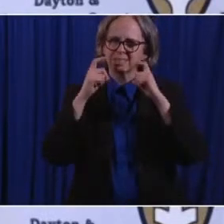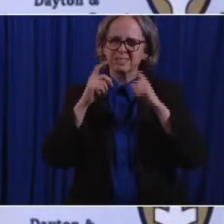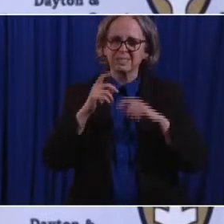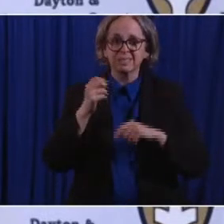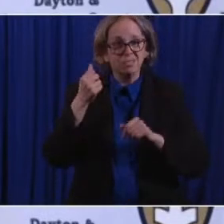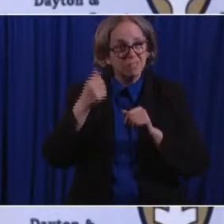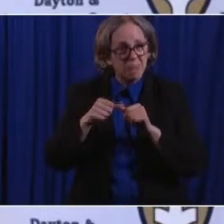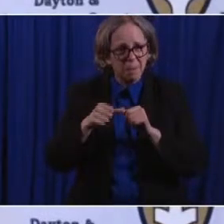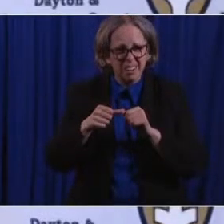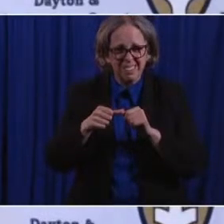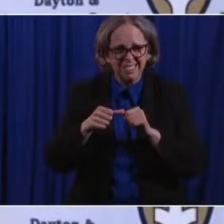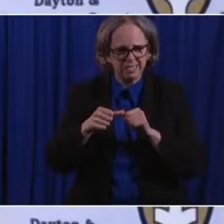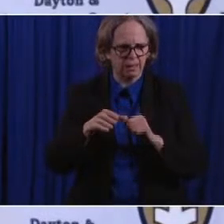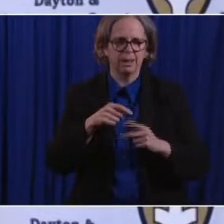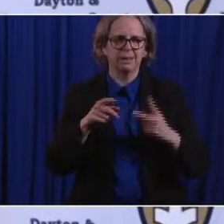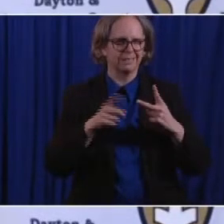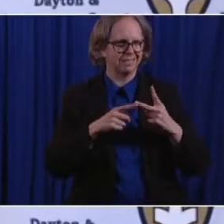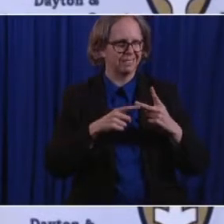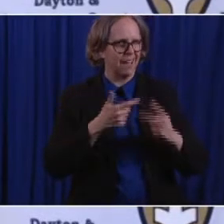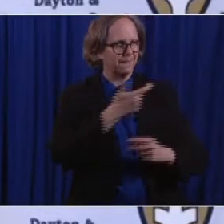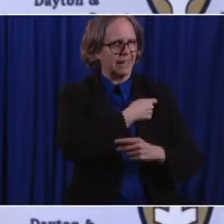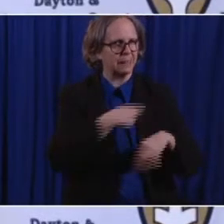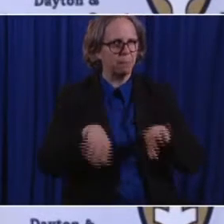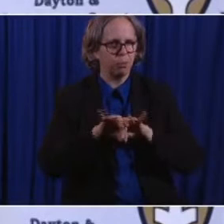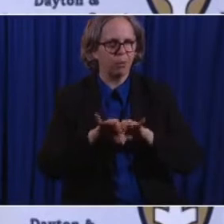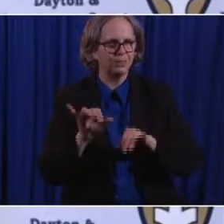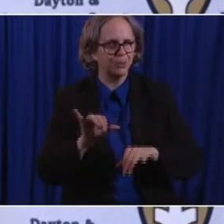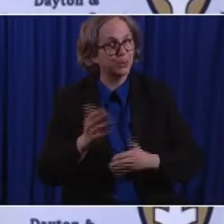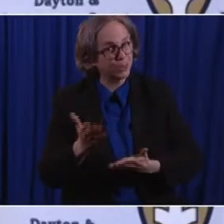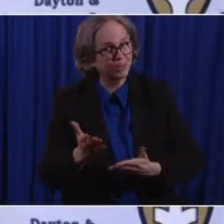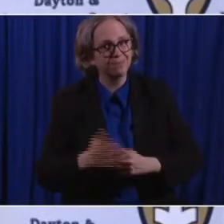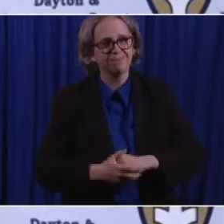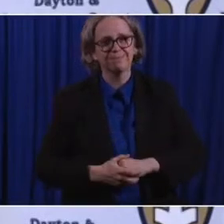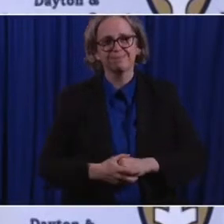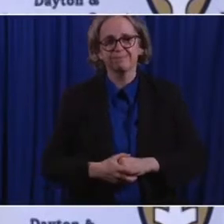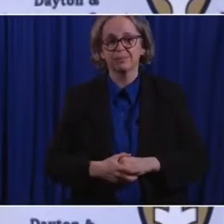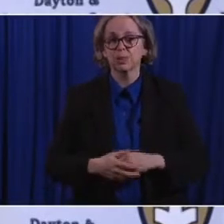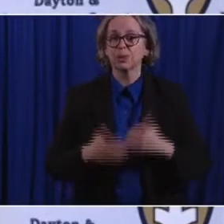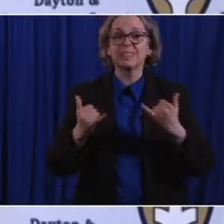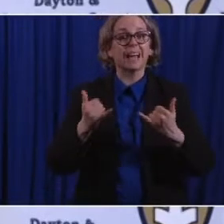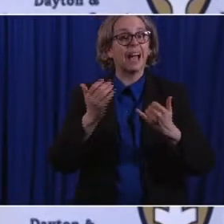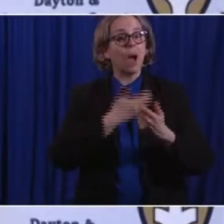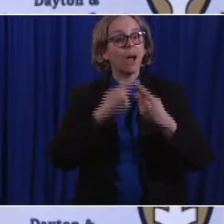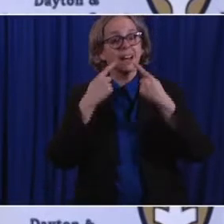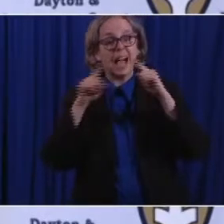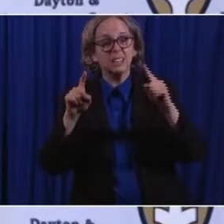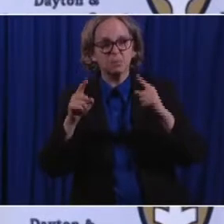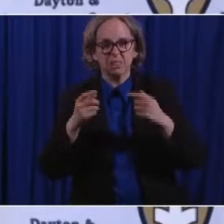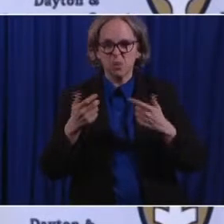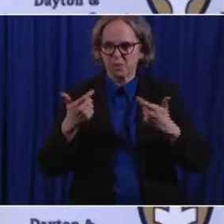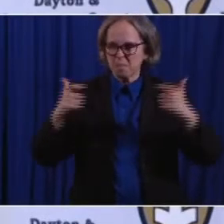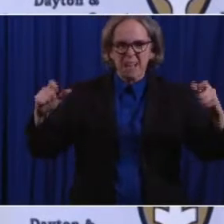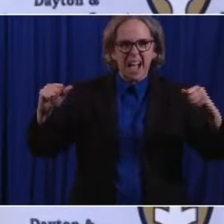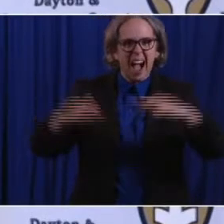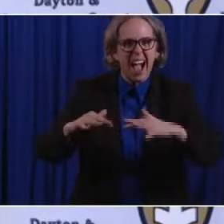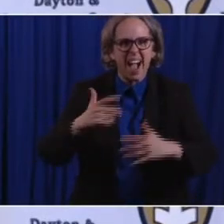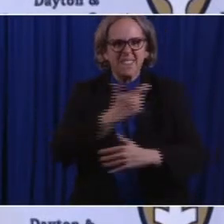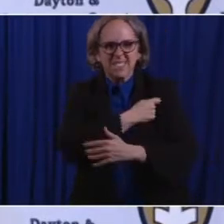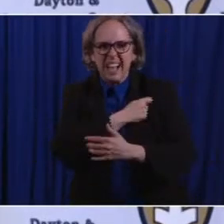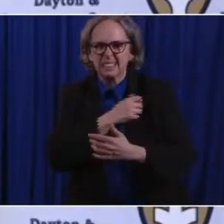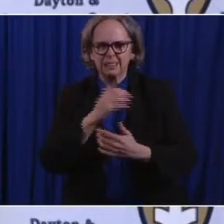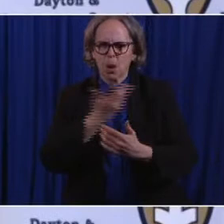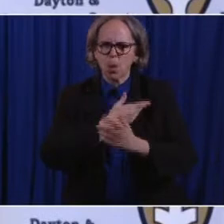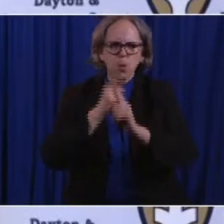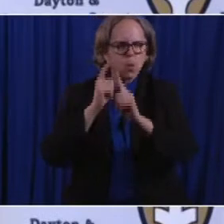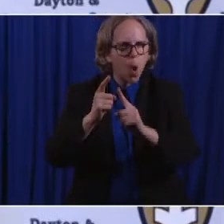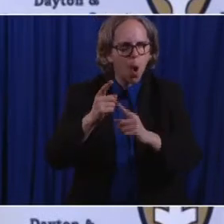the things that I announced today are efforts to speed up vaccination, make sure that all the doses that we have are taken up